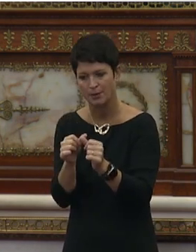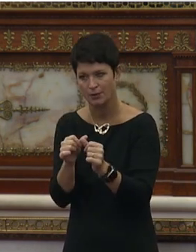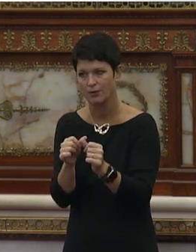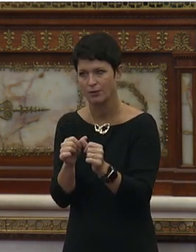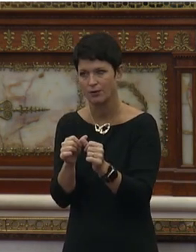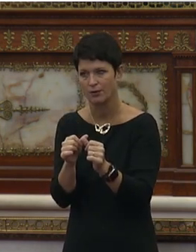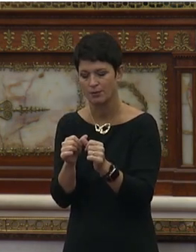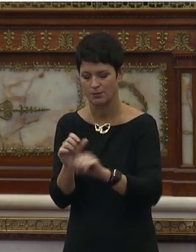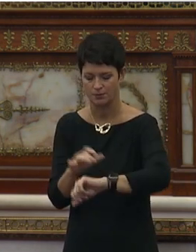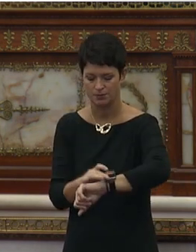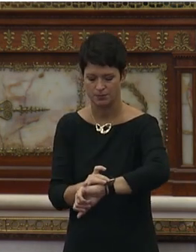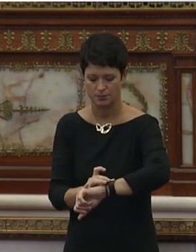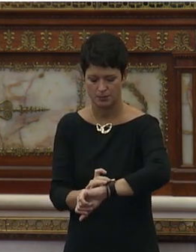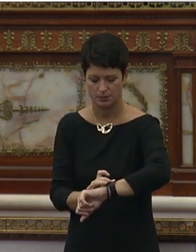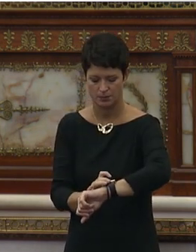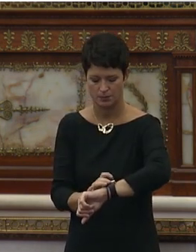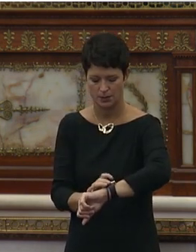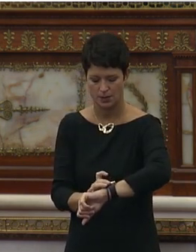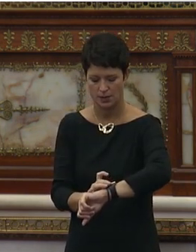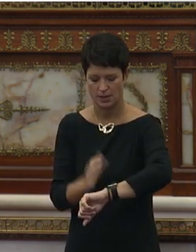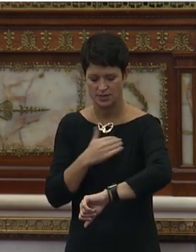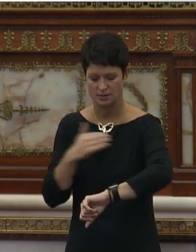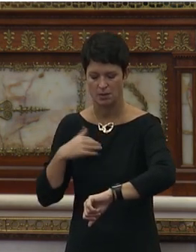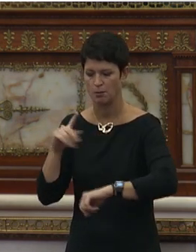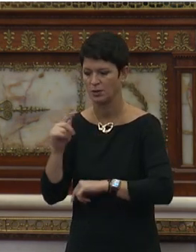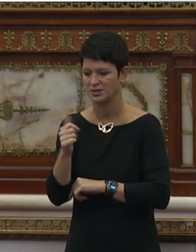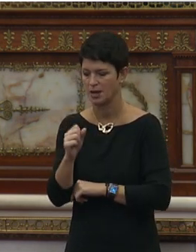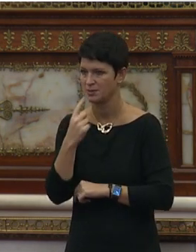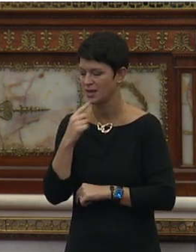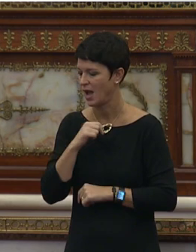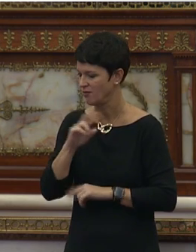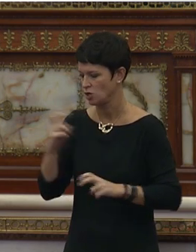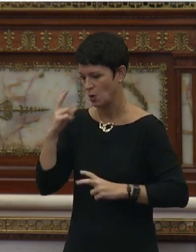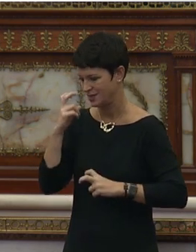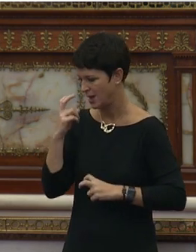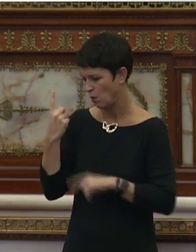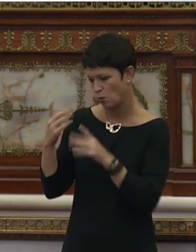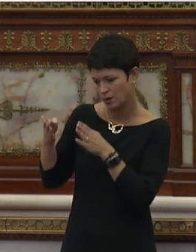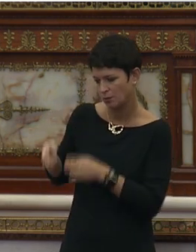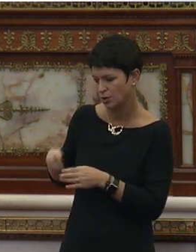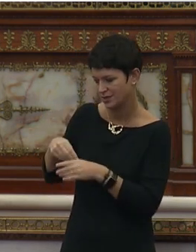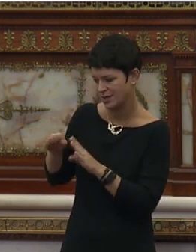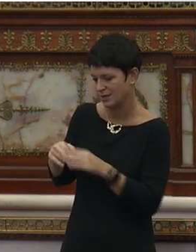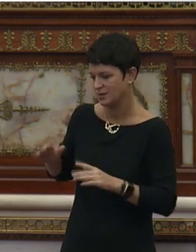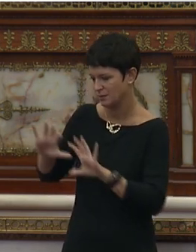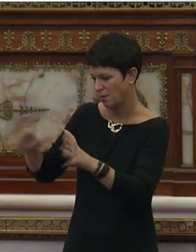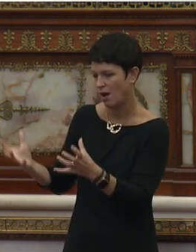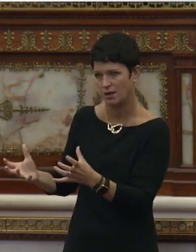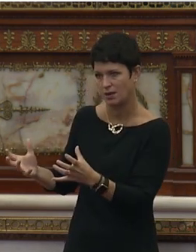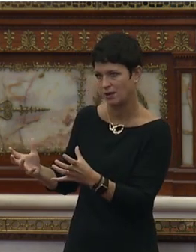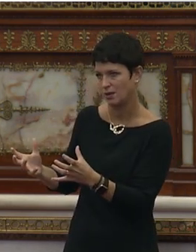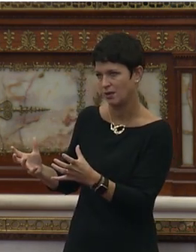as Member Thomas said, I do not doubt one person in this body's